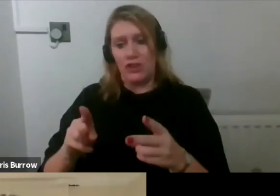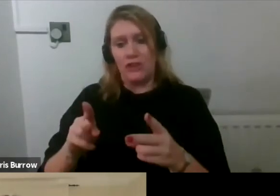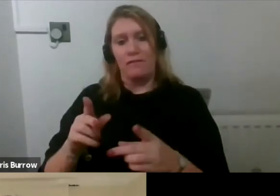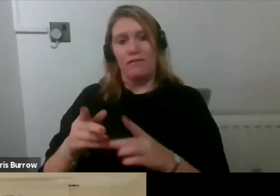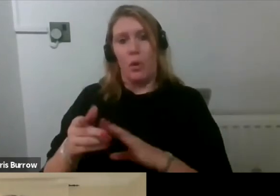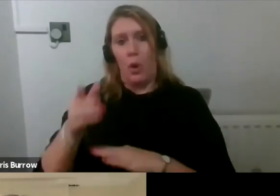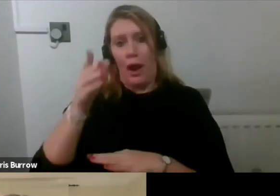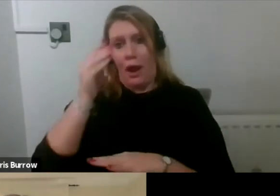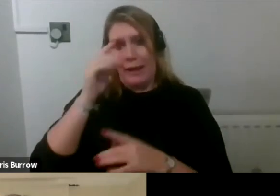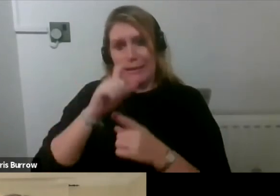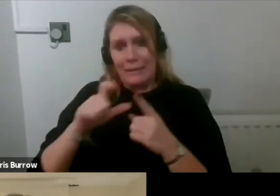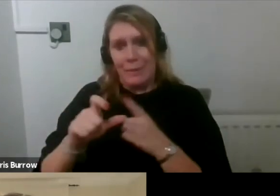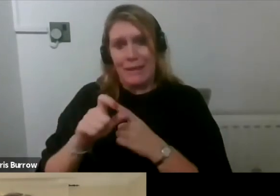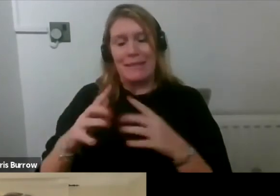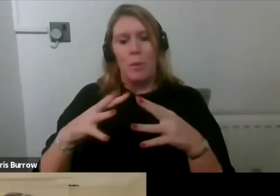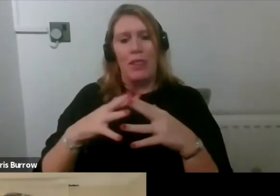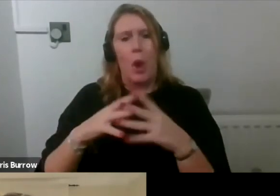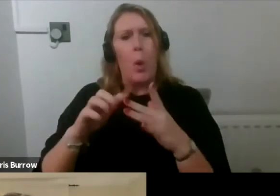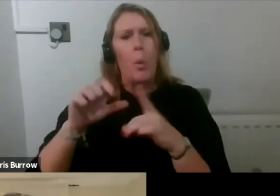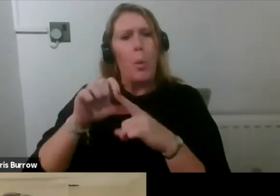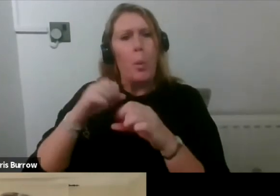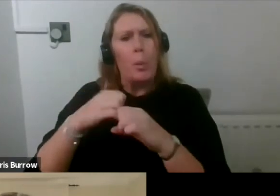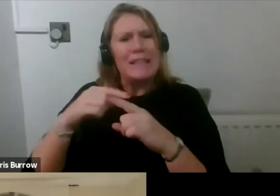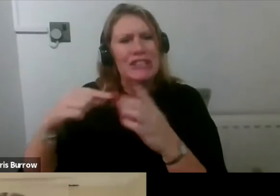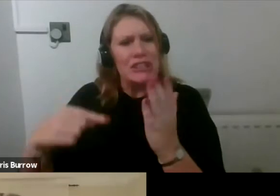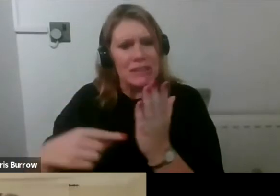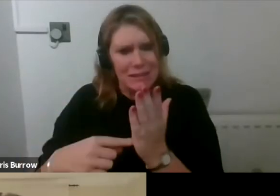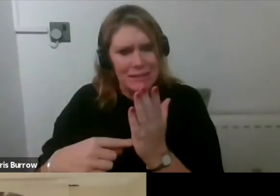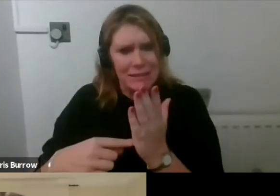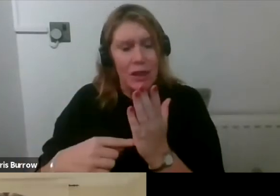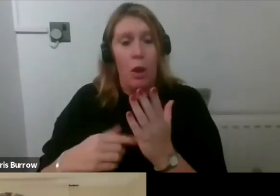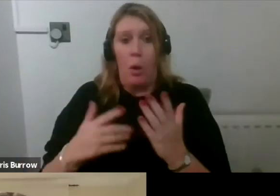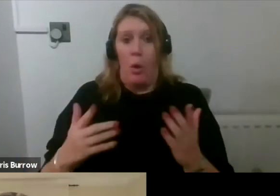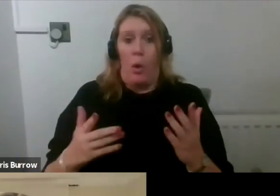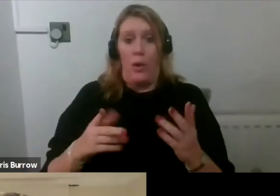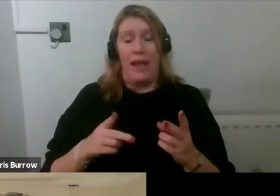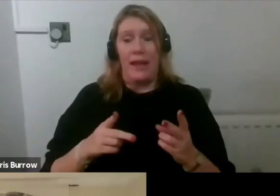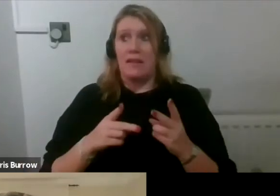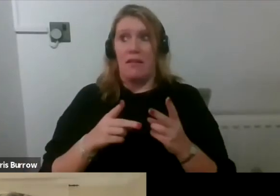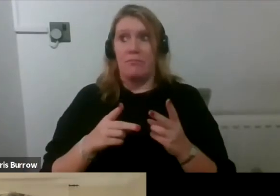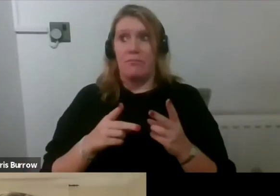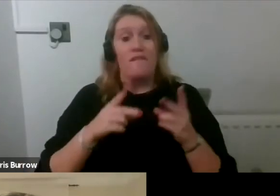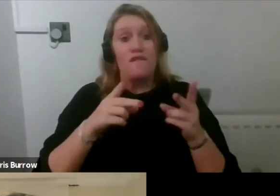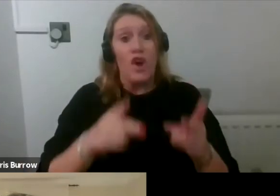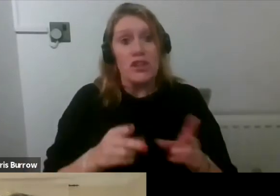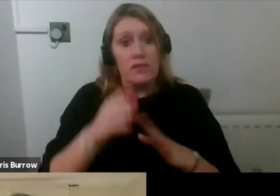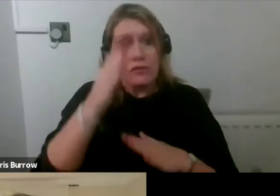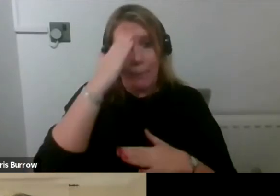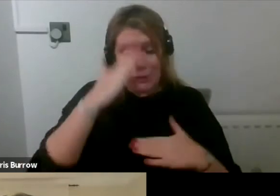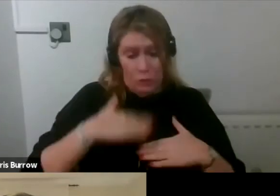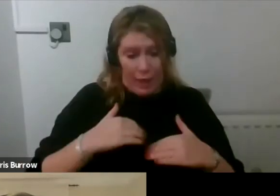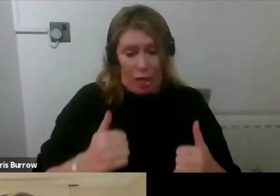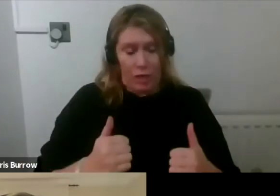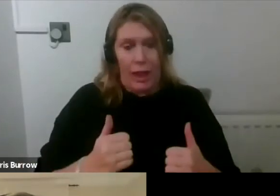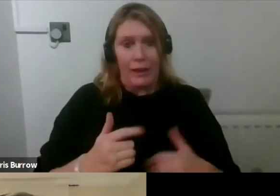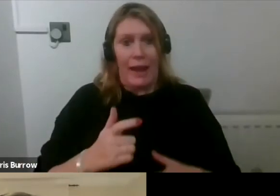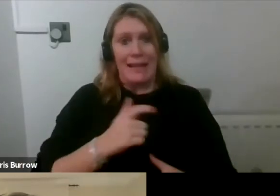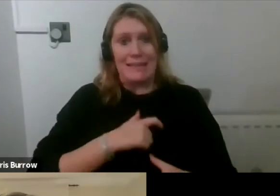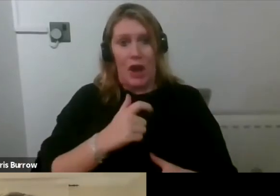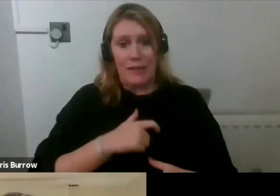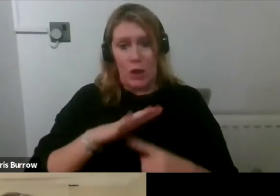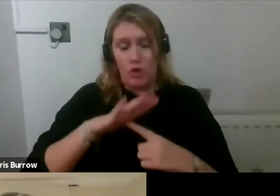viz caps. There is a version for people with mental health issues such as anxiety, depression. There is a